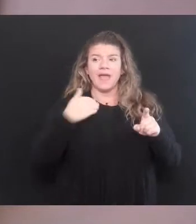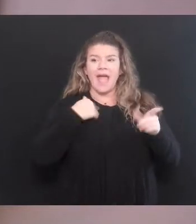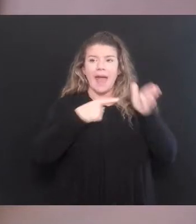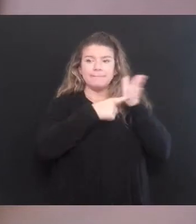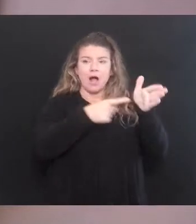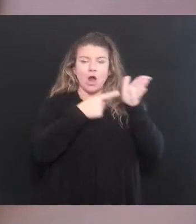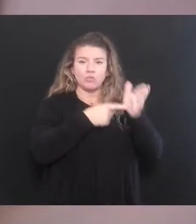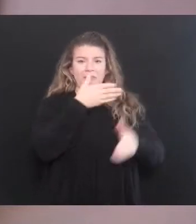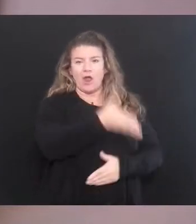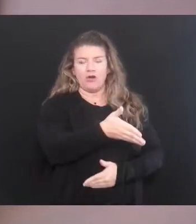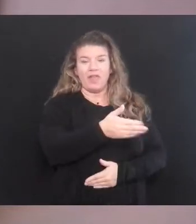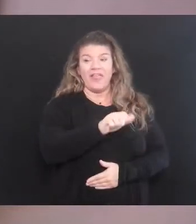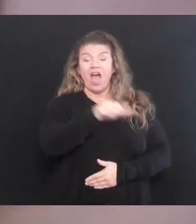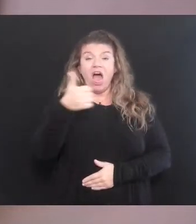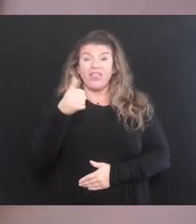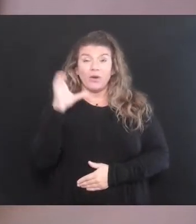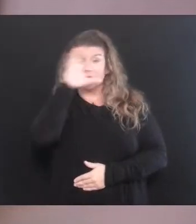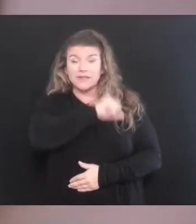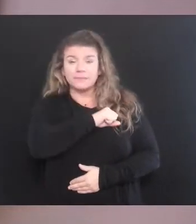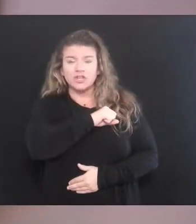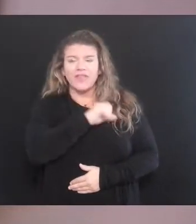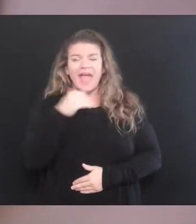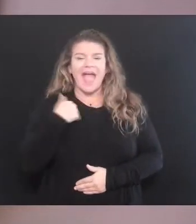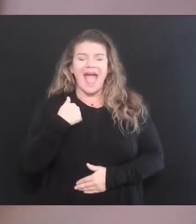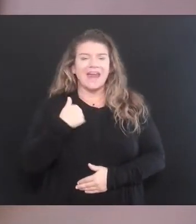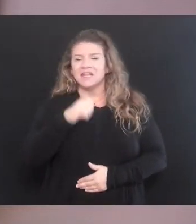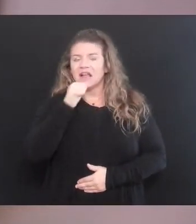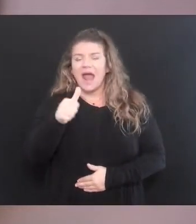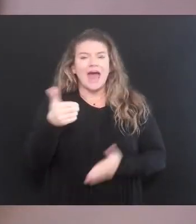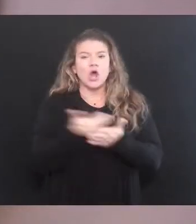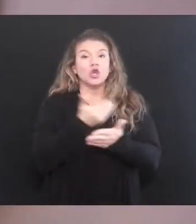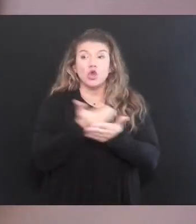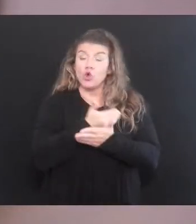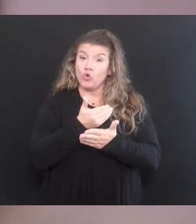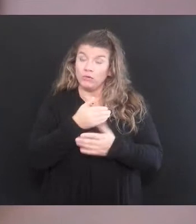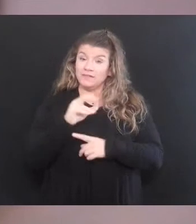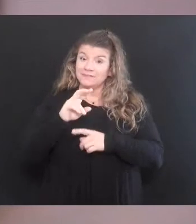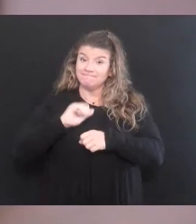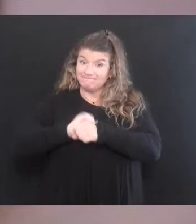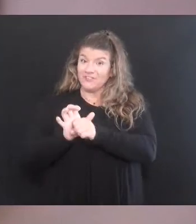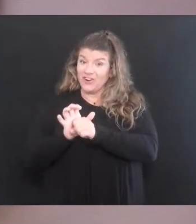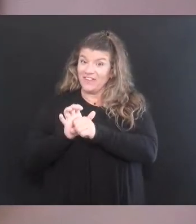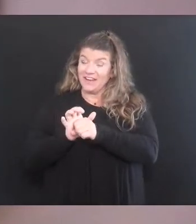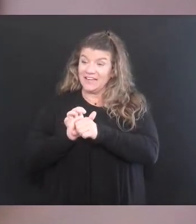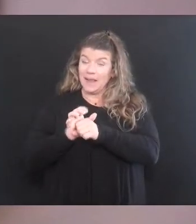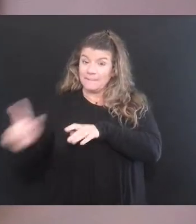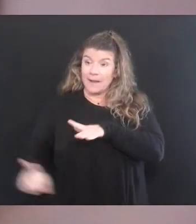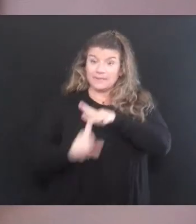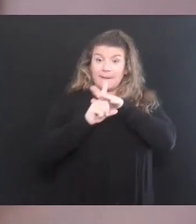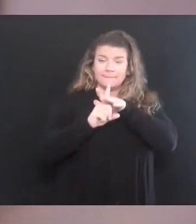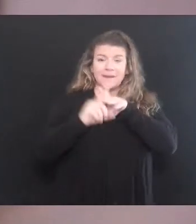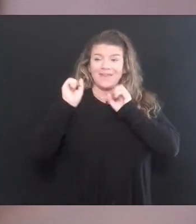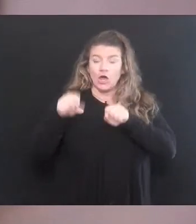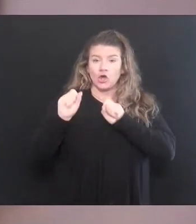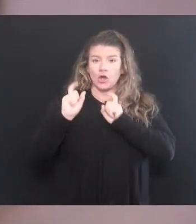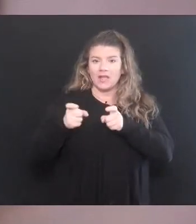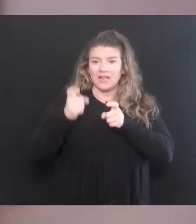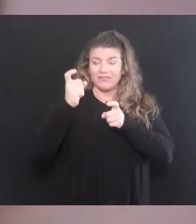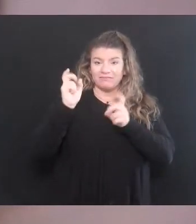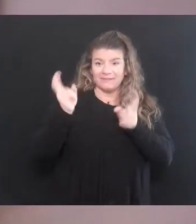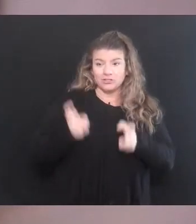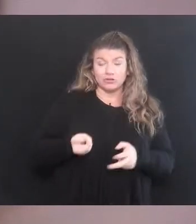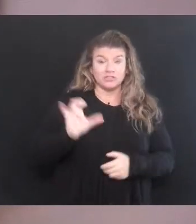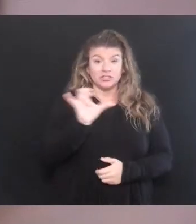other assumption that they had is that there's not a new variant that emerges that causes issues, just like we